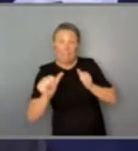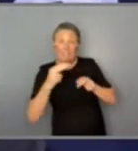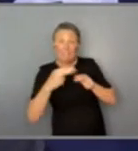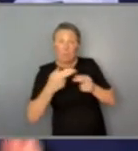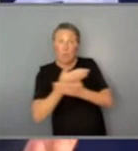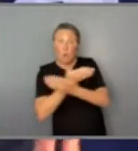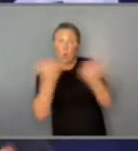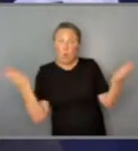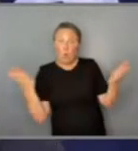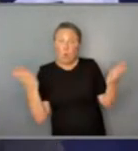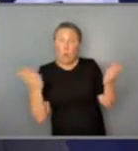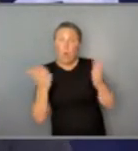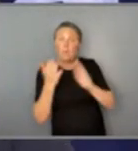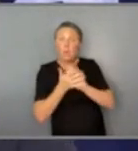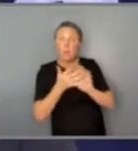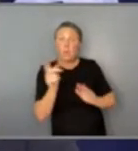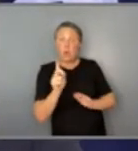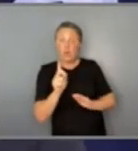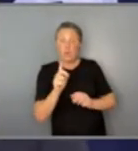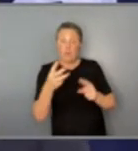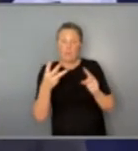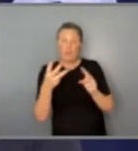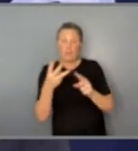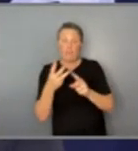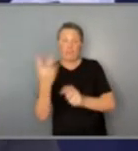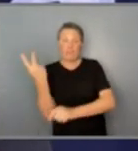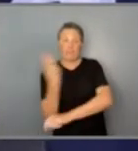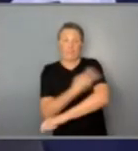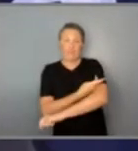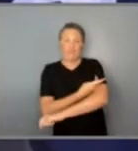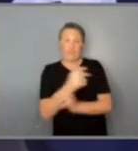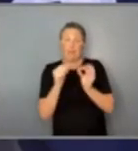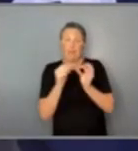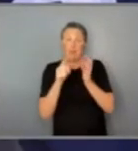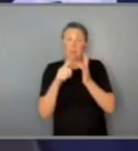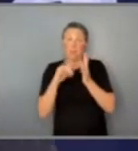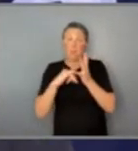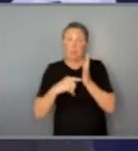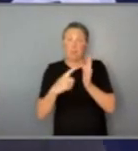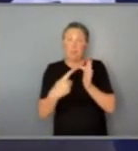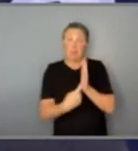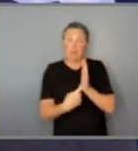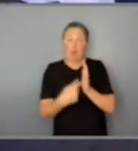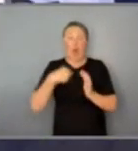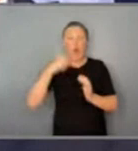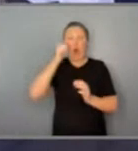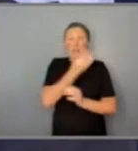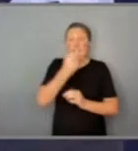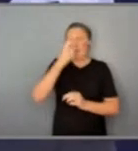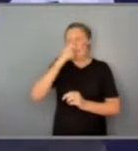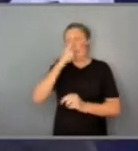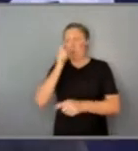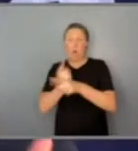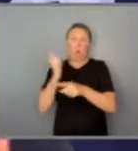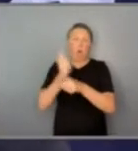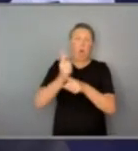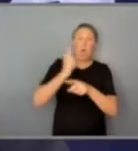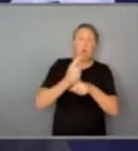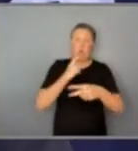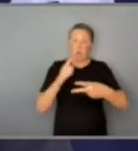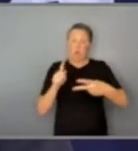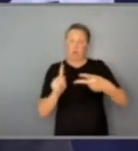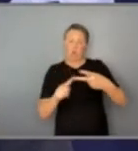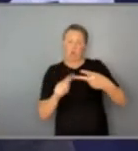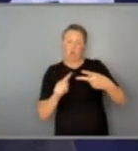arms. Whether that becomes a formal third dose or not, I know there are already views about that, but ultimately